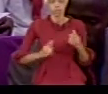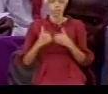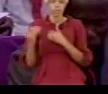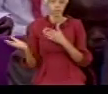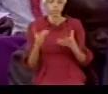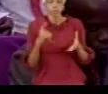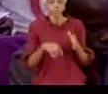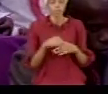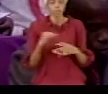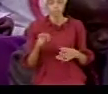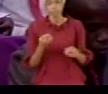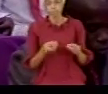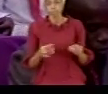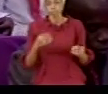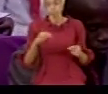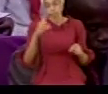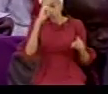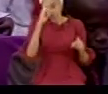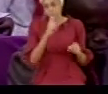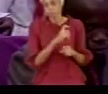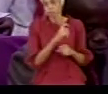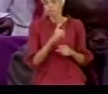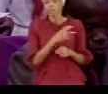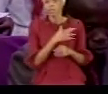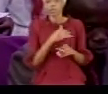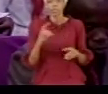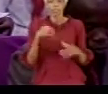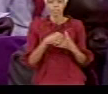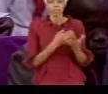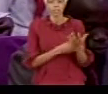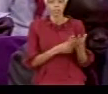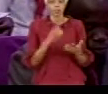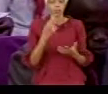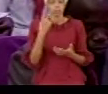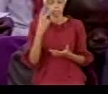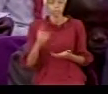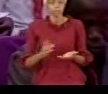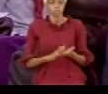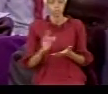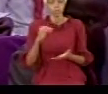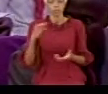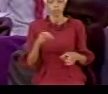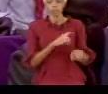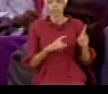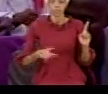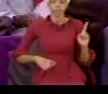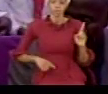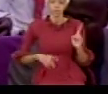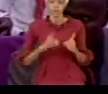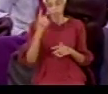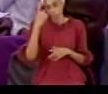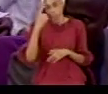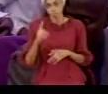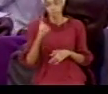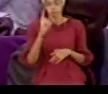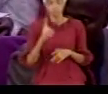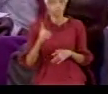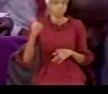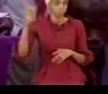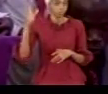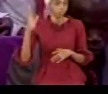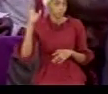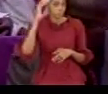Egypt. And in the morning, then ye shall see the glory of the Lord. For that he heareth your